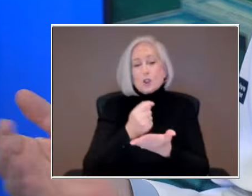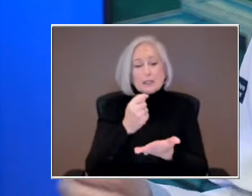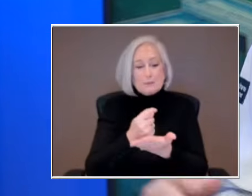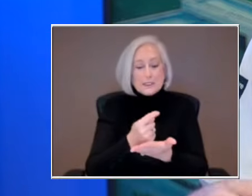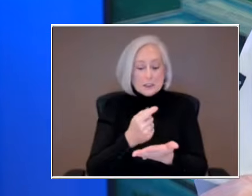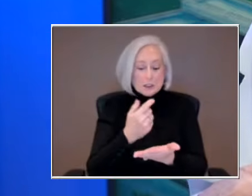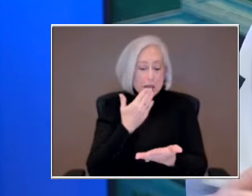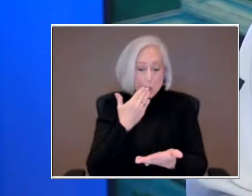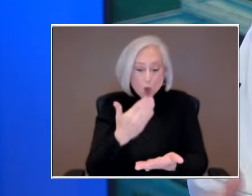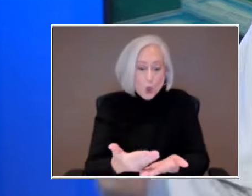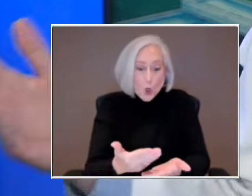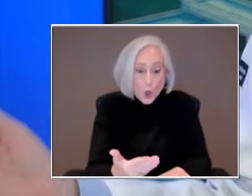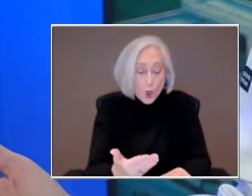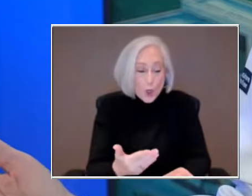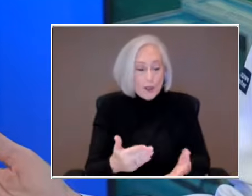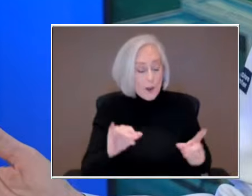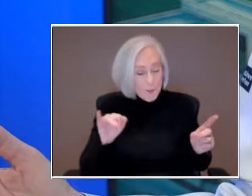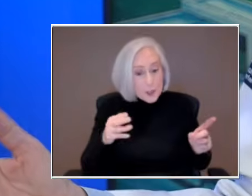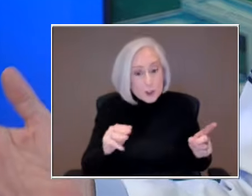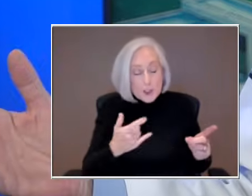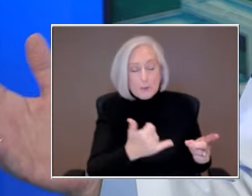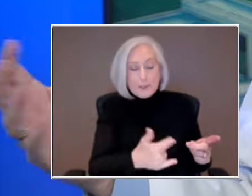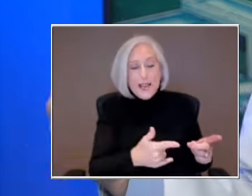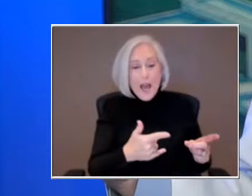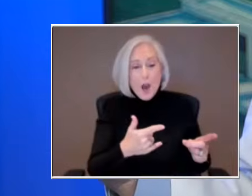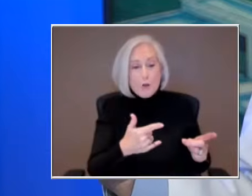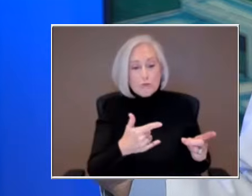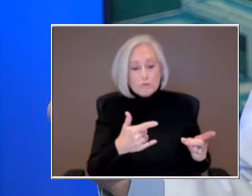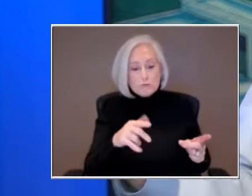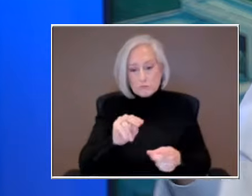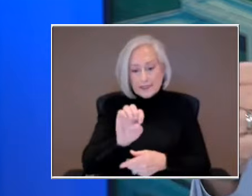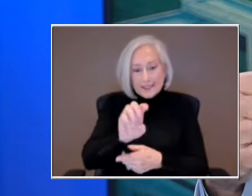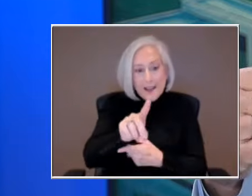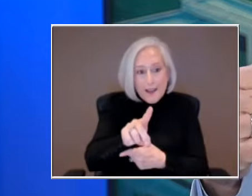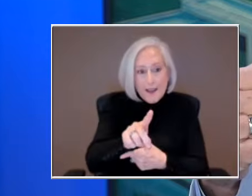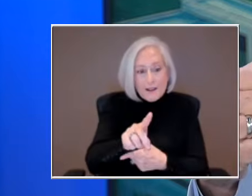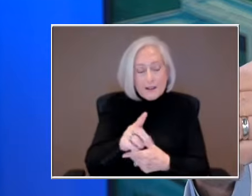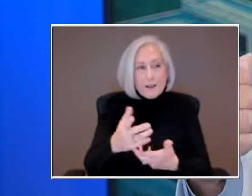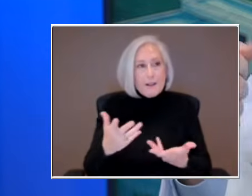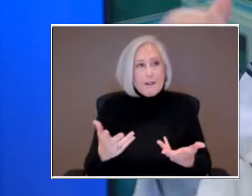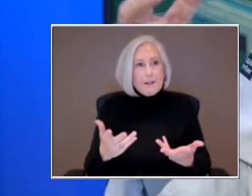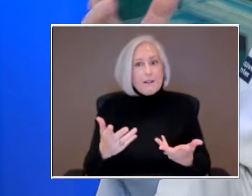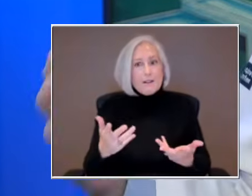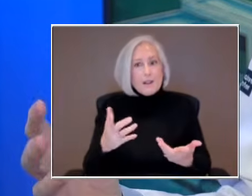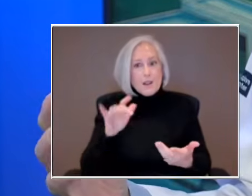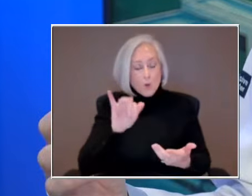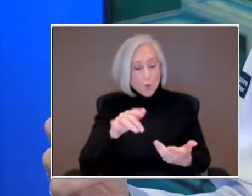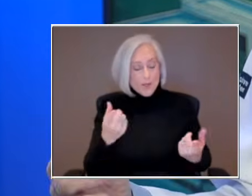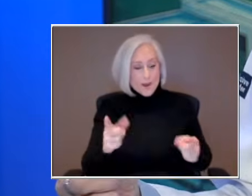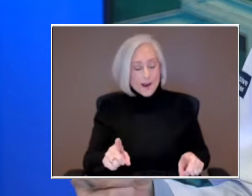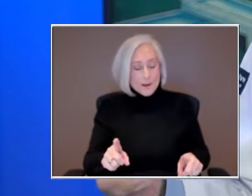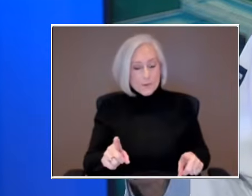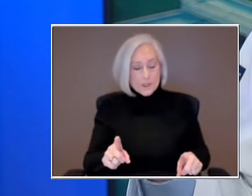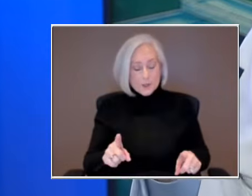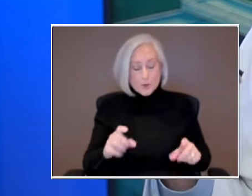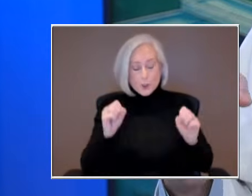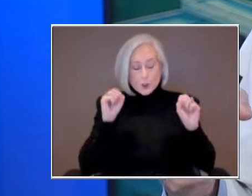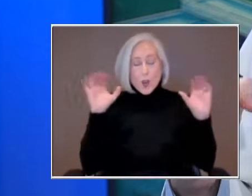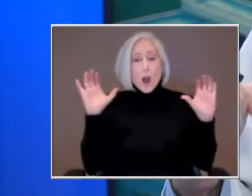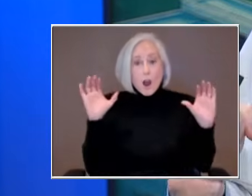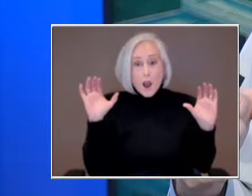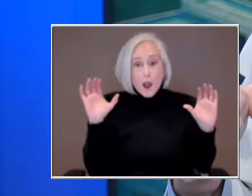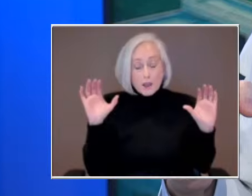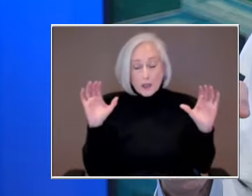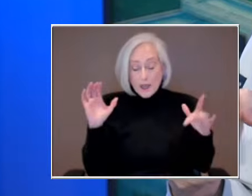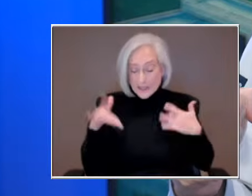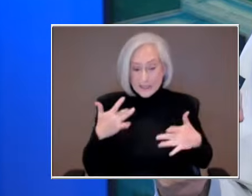Jim has. And so once that happens, we're kind of startled by it, thrilled by it, but we're